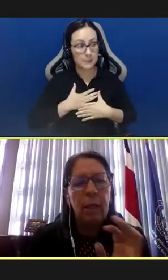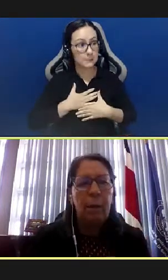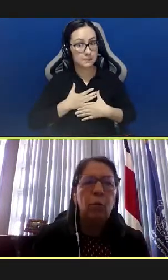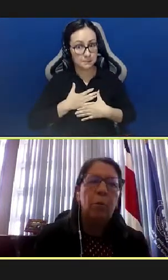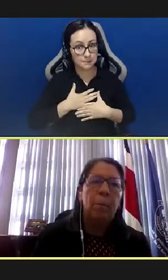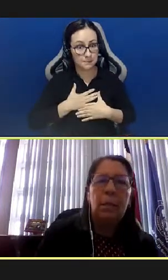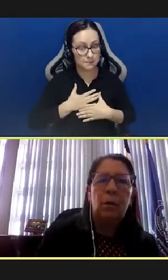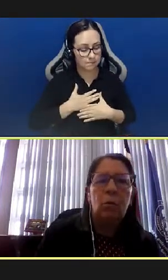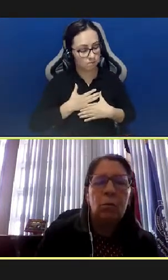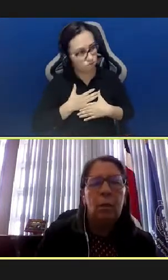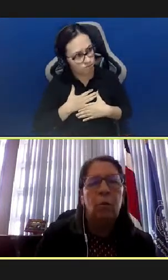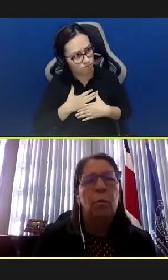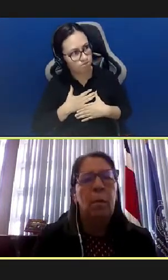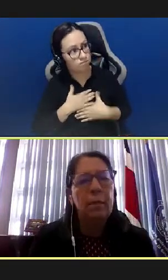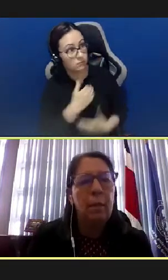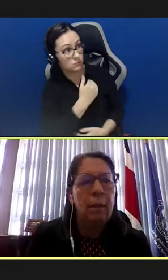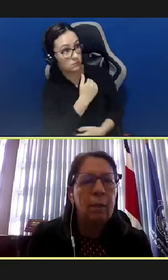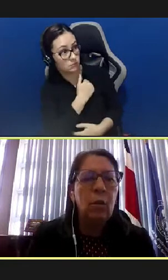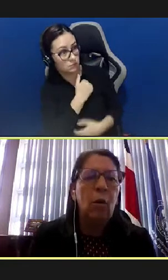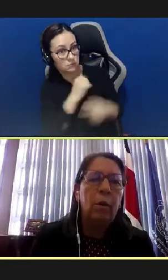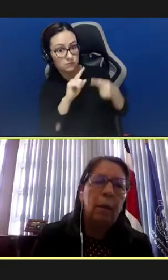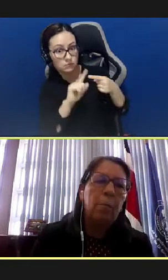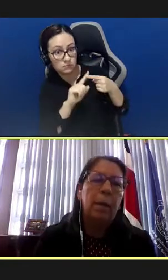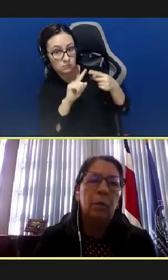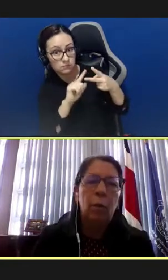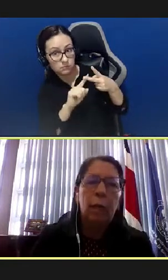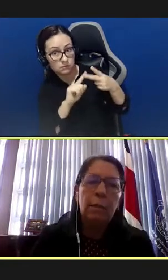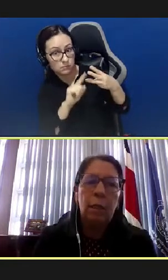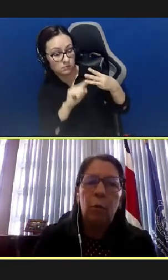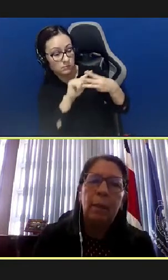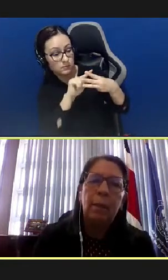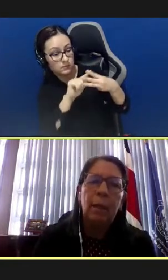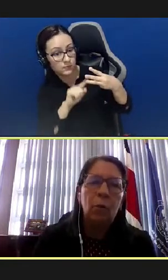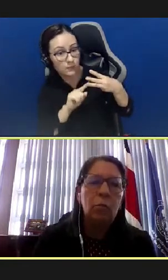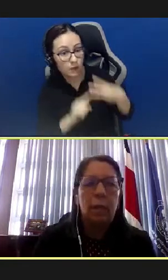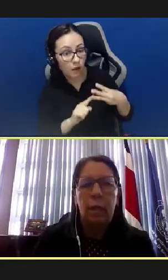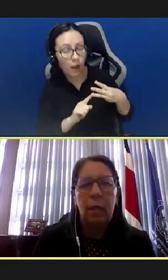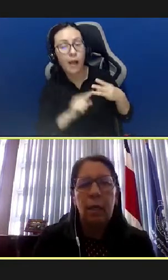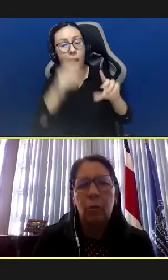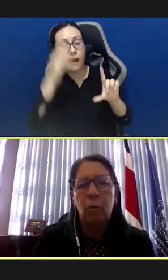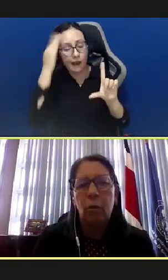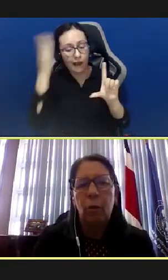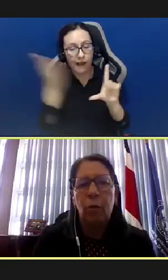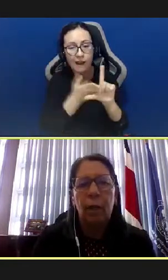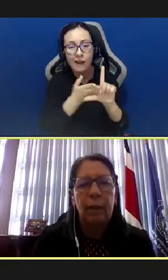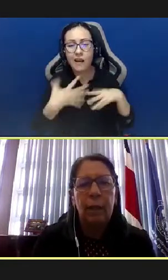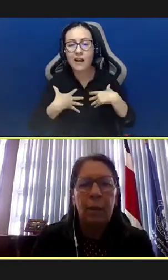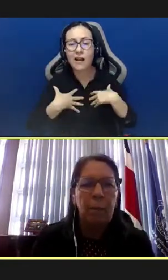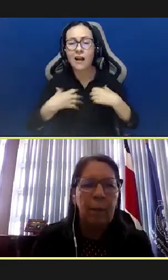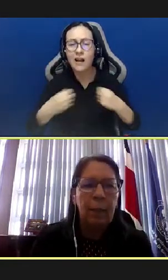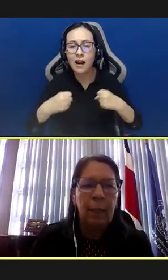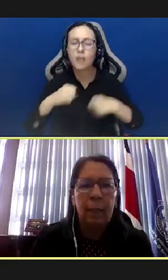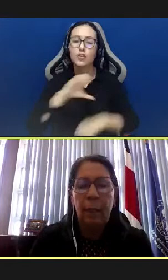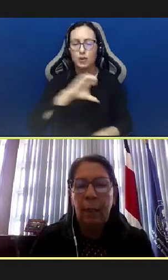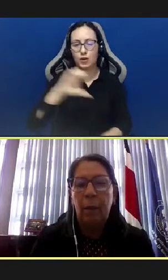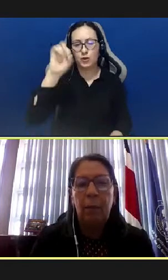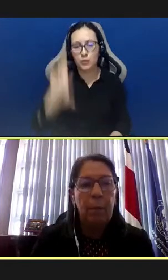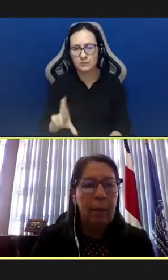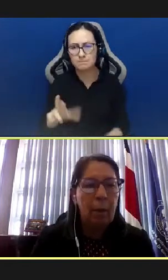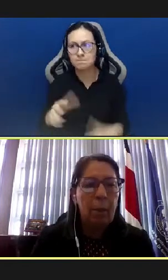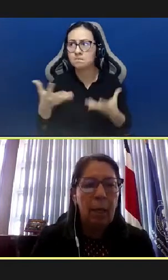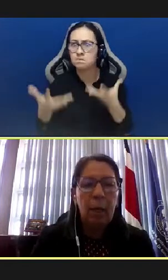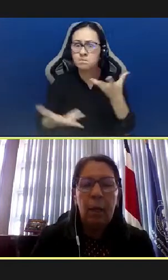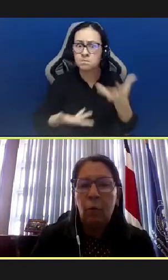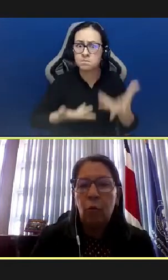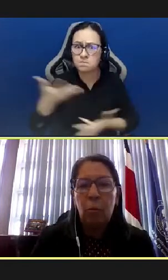Well, I was asked to cover 3 key elements for the impact of mental